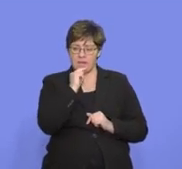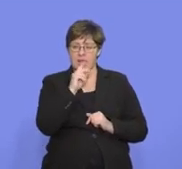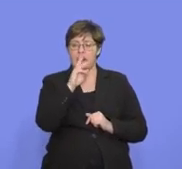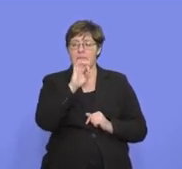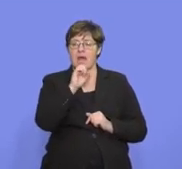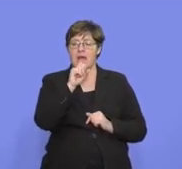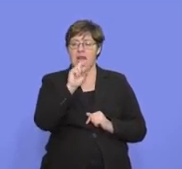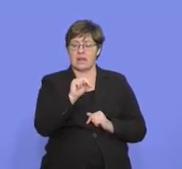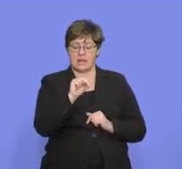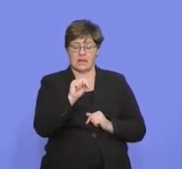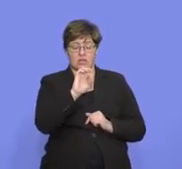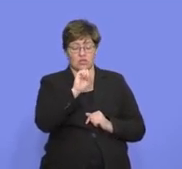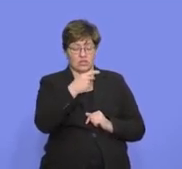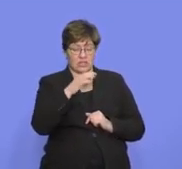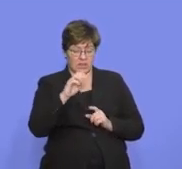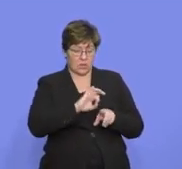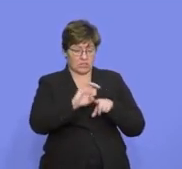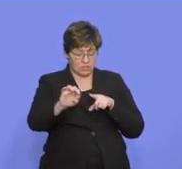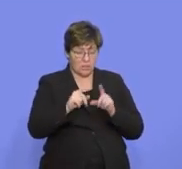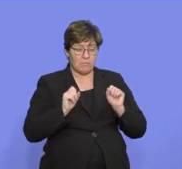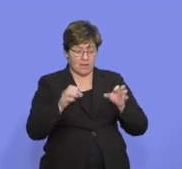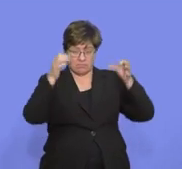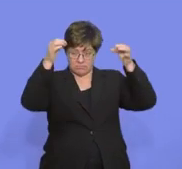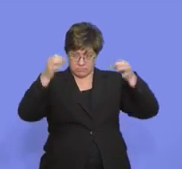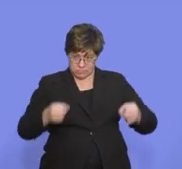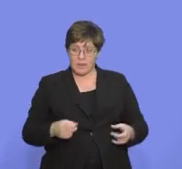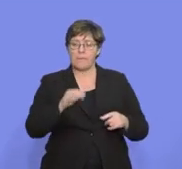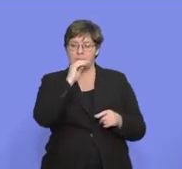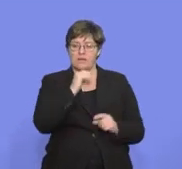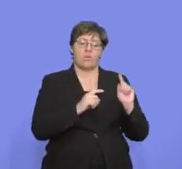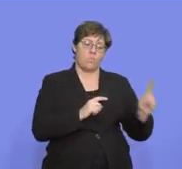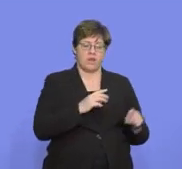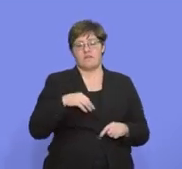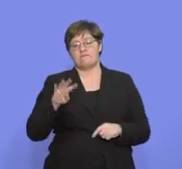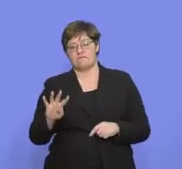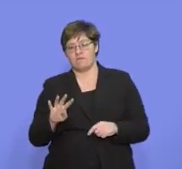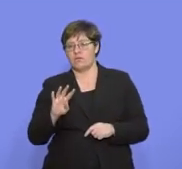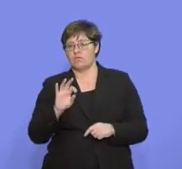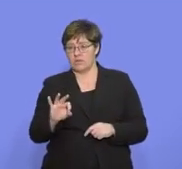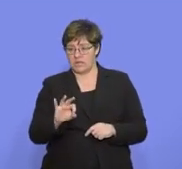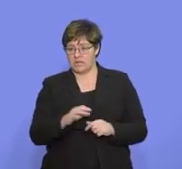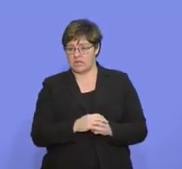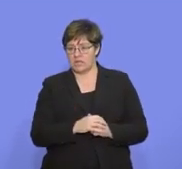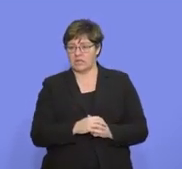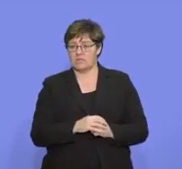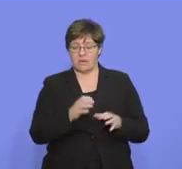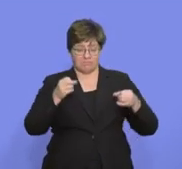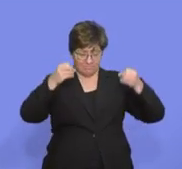sheath. Remember, I said myelin sheath insulates and increases the speeds. That will be 1 and 3.